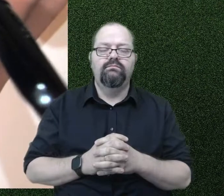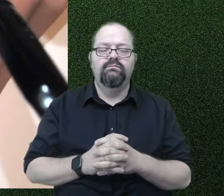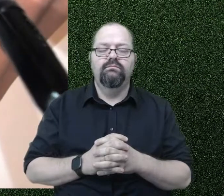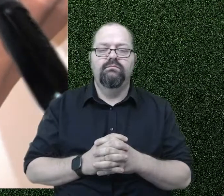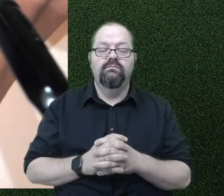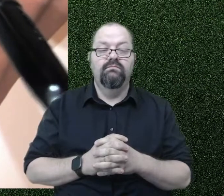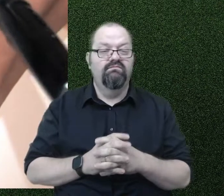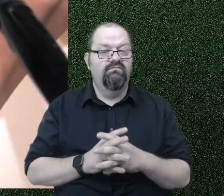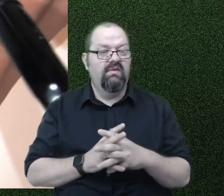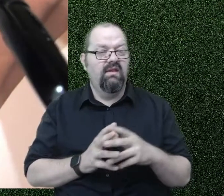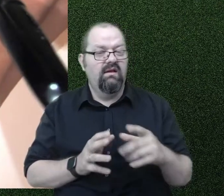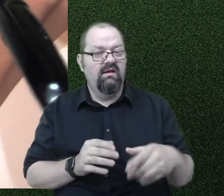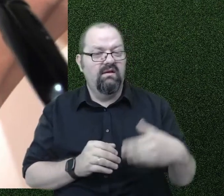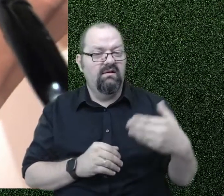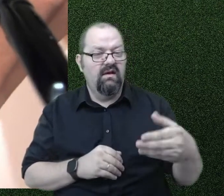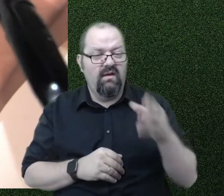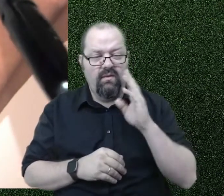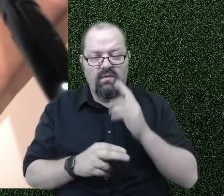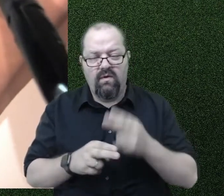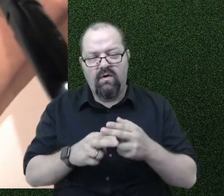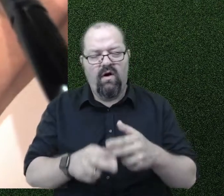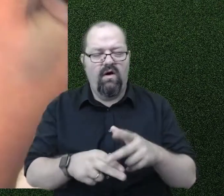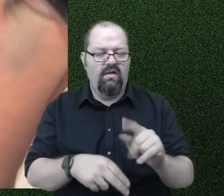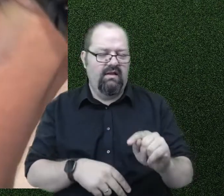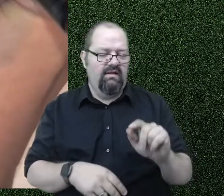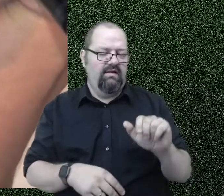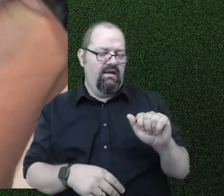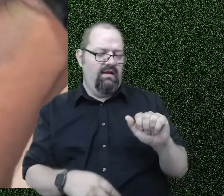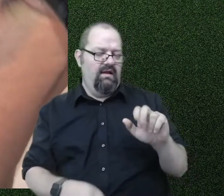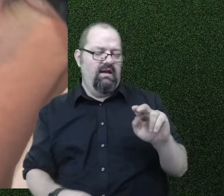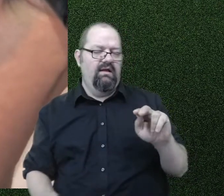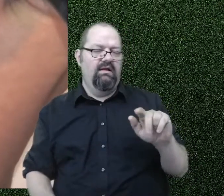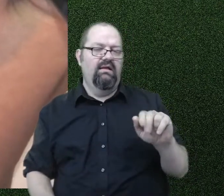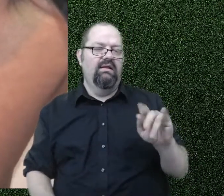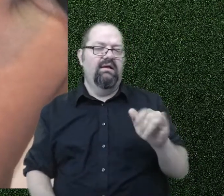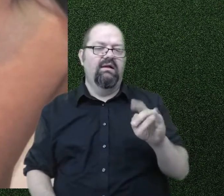And sometimes people will call that analytically.